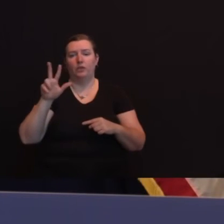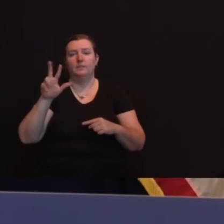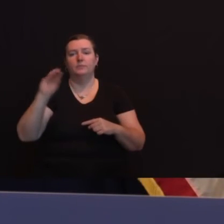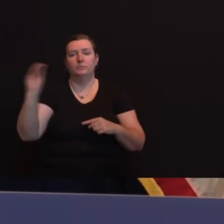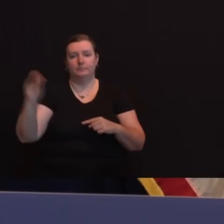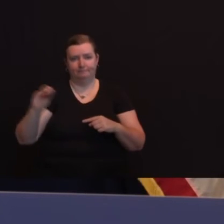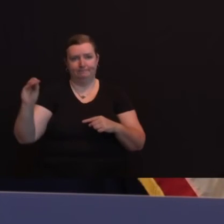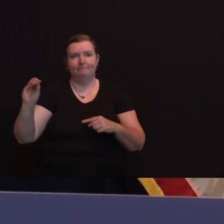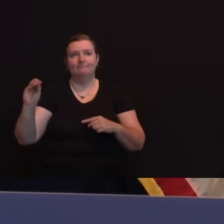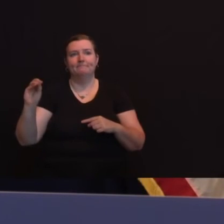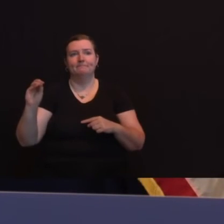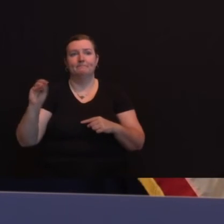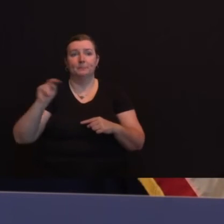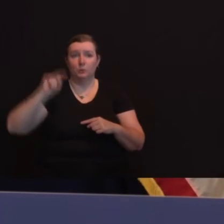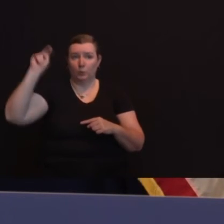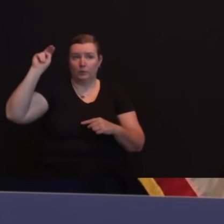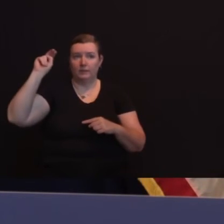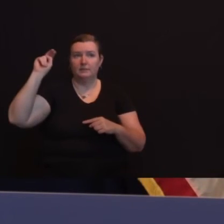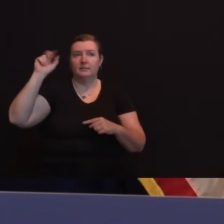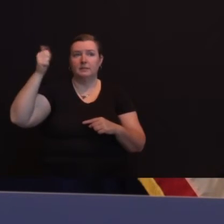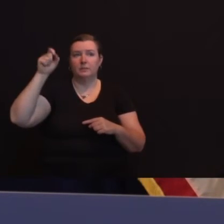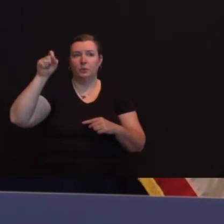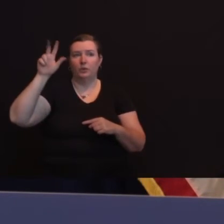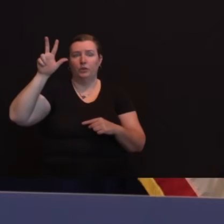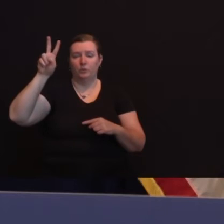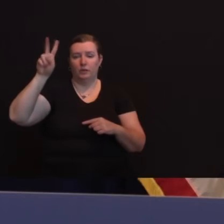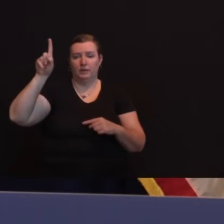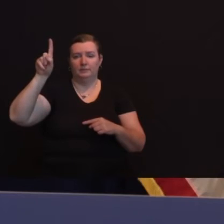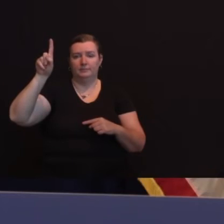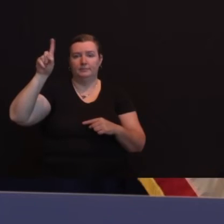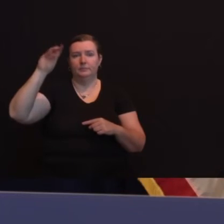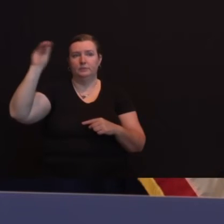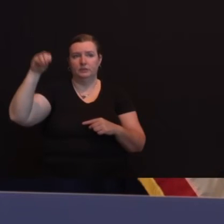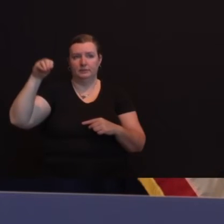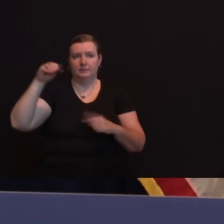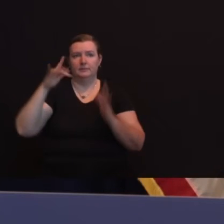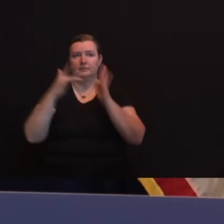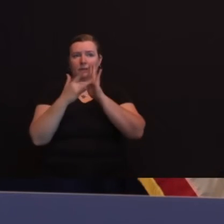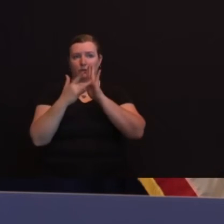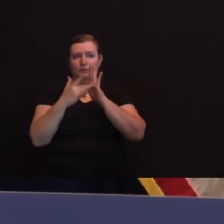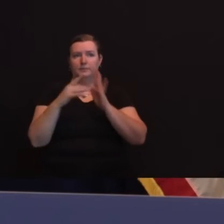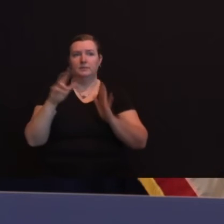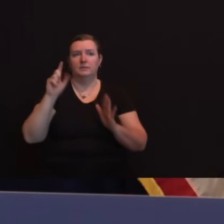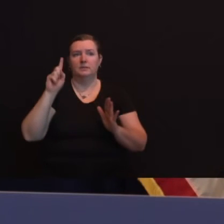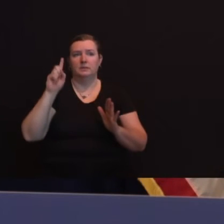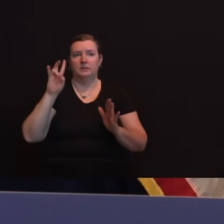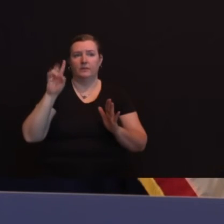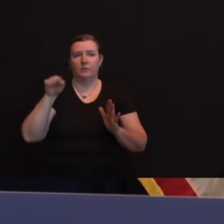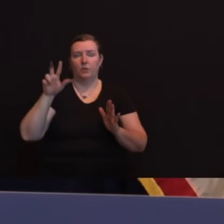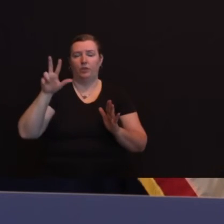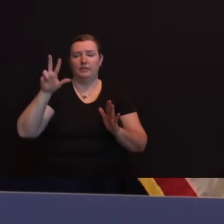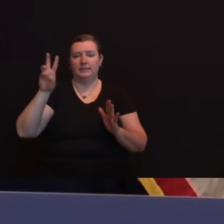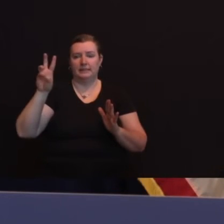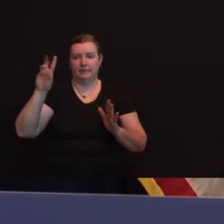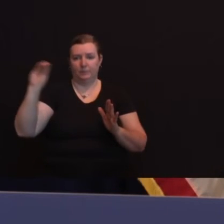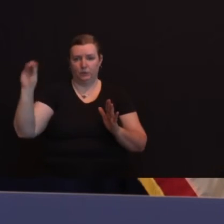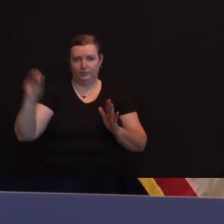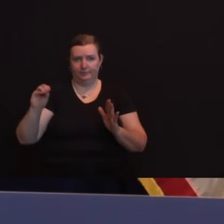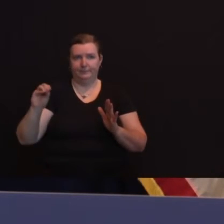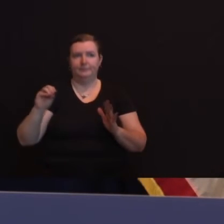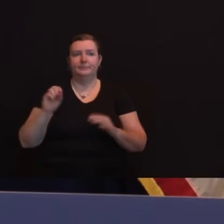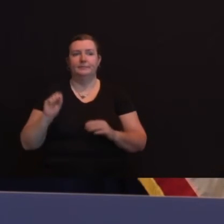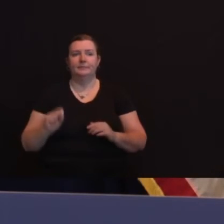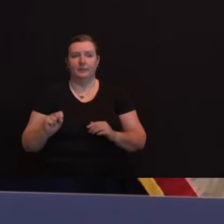northern part of the state, 10.31%. The central part of the state, 7.36%. And the southern part